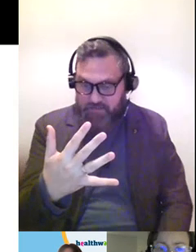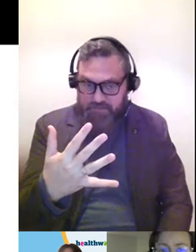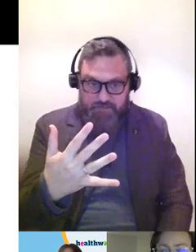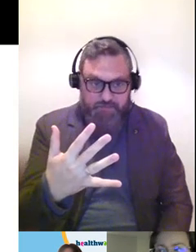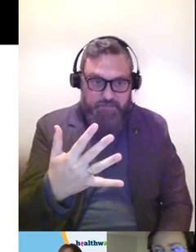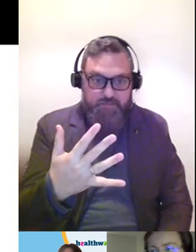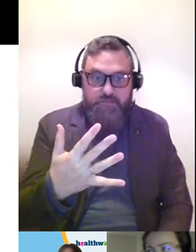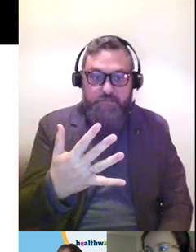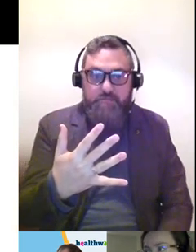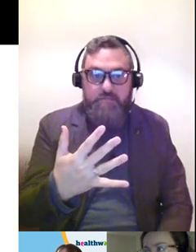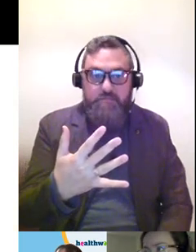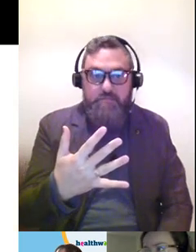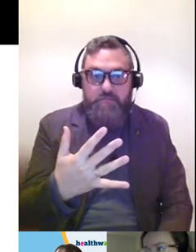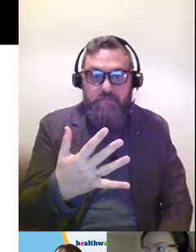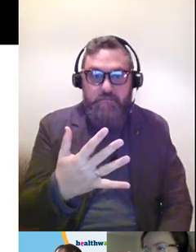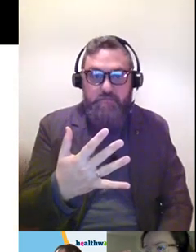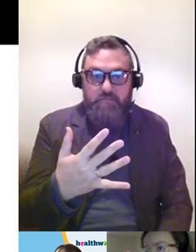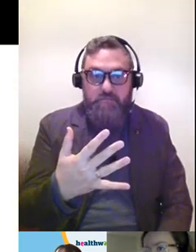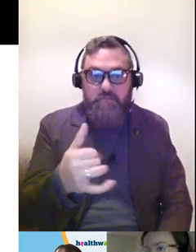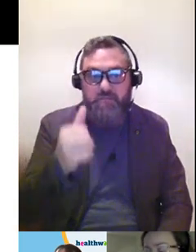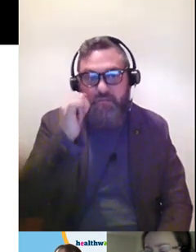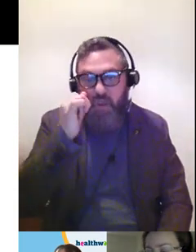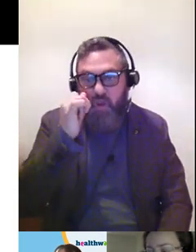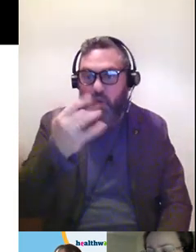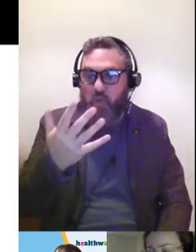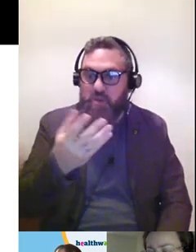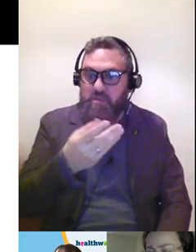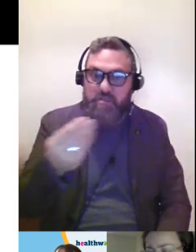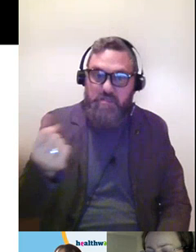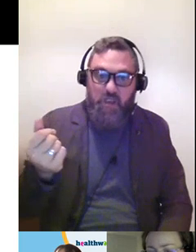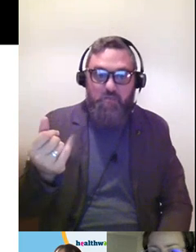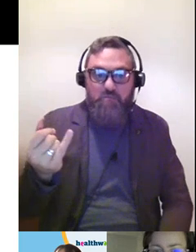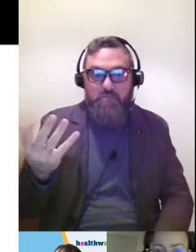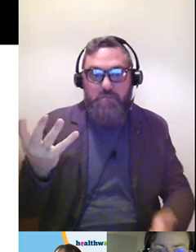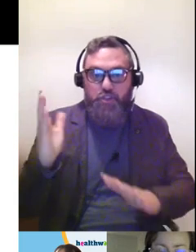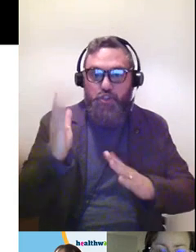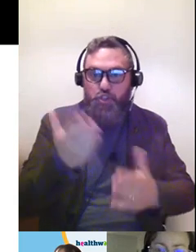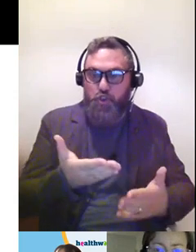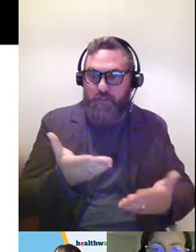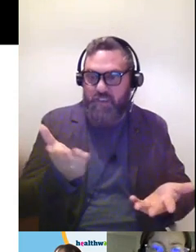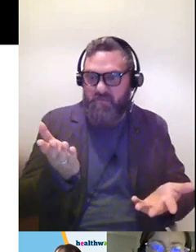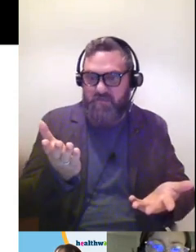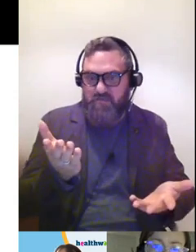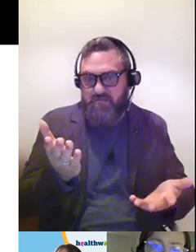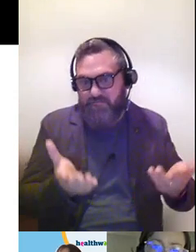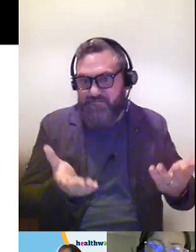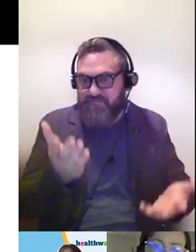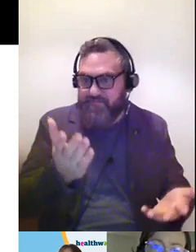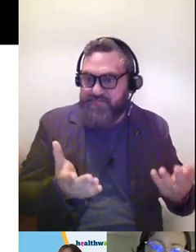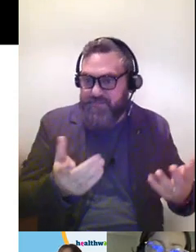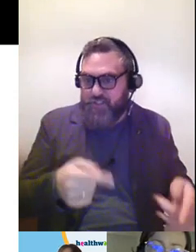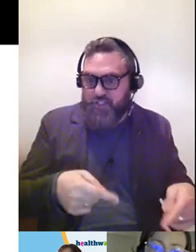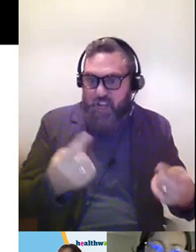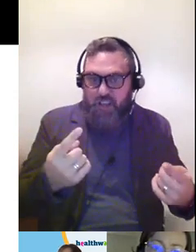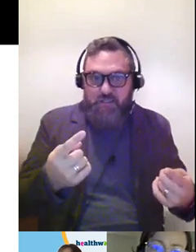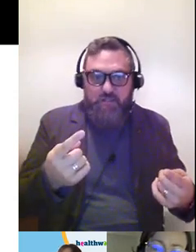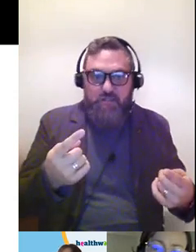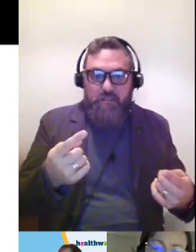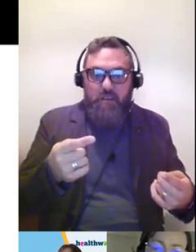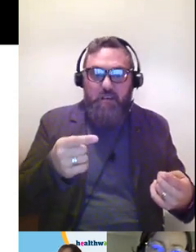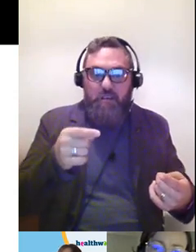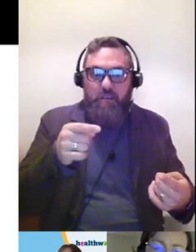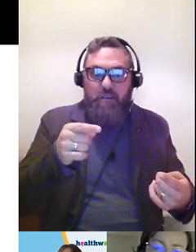Then recognizing some particular challenges that we've got around service provision, we have identified a